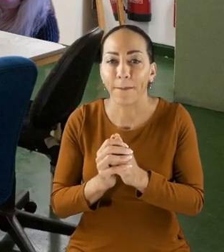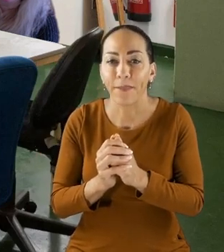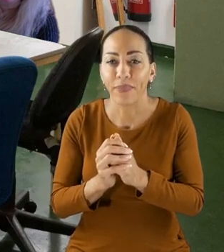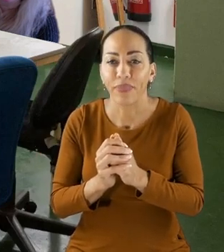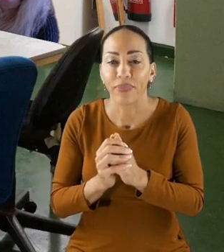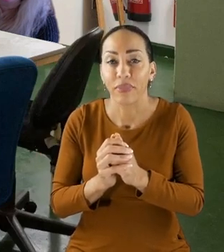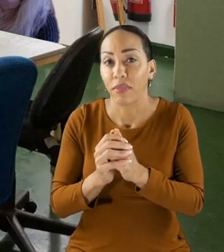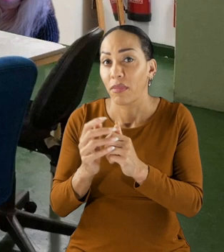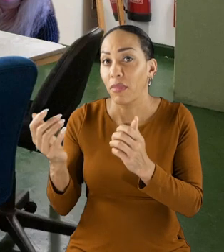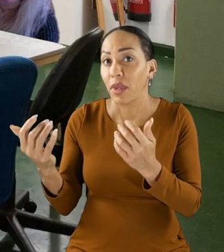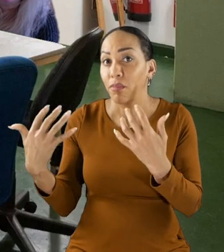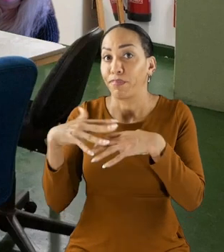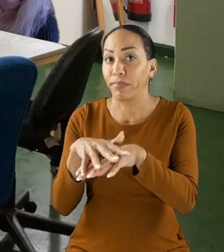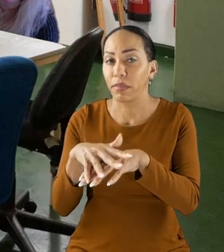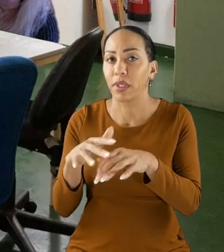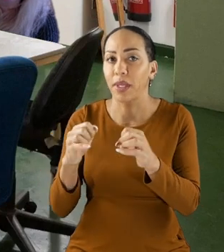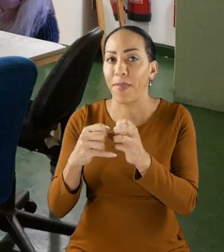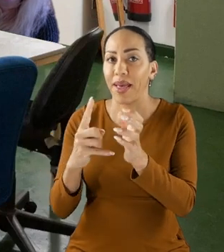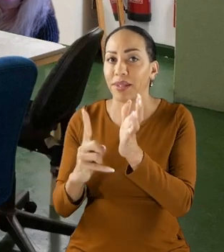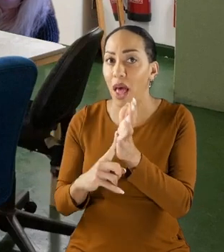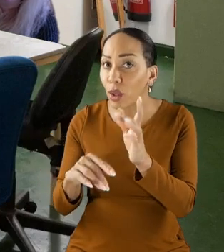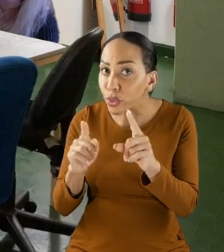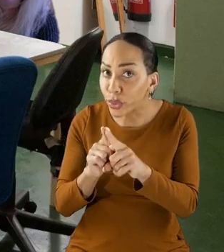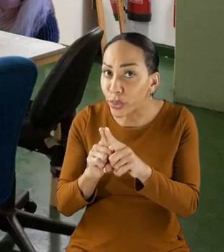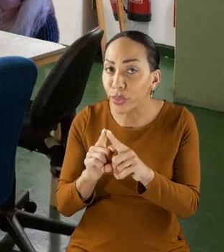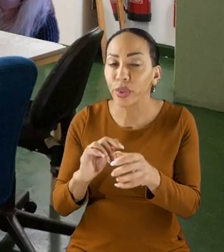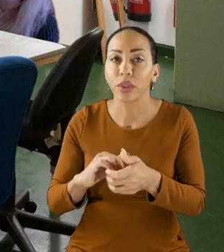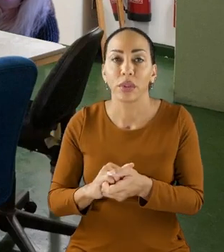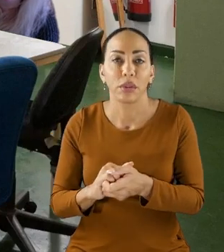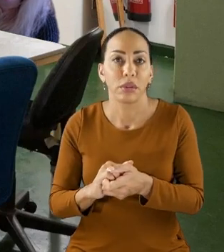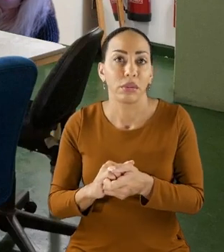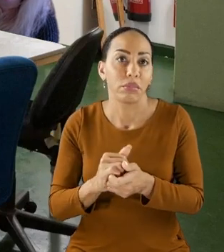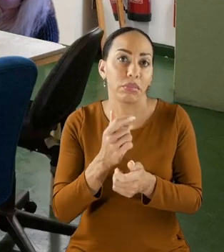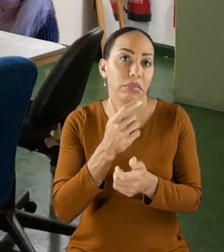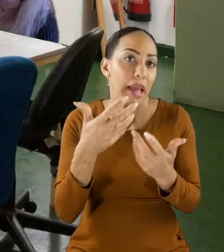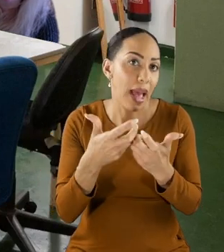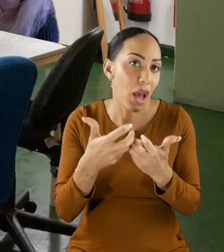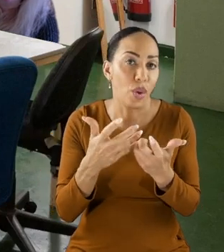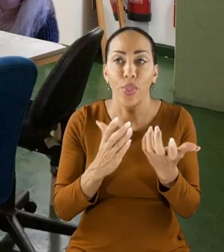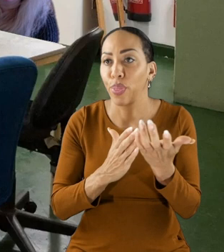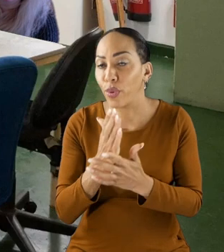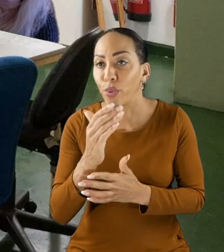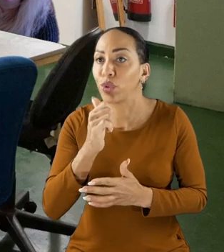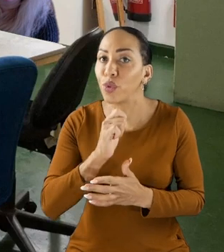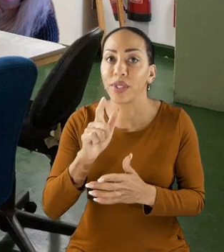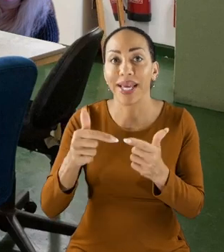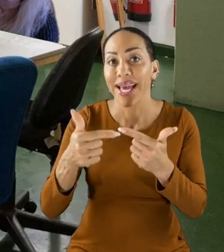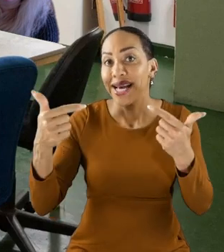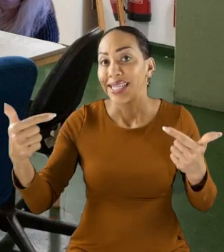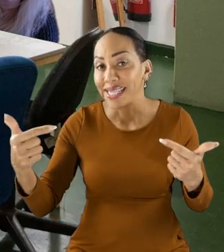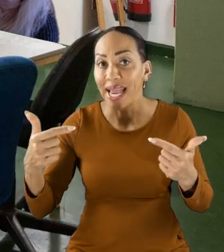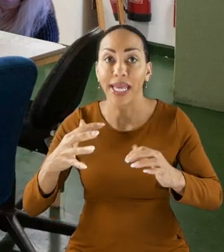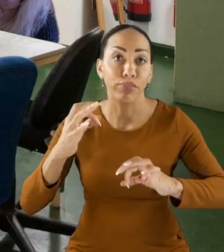can combine that, particularly with British Sign Language, whether the kind of telepresence